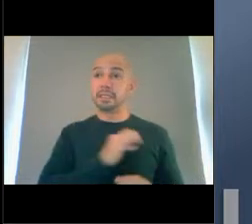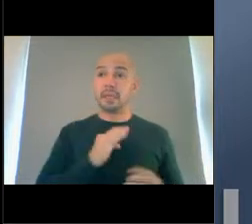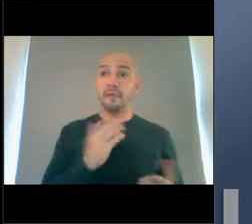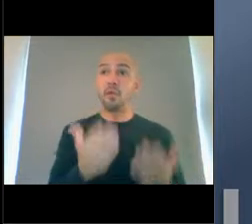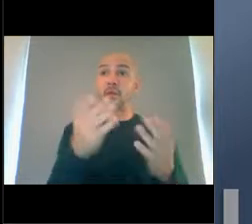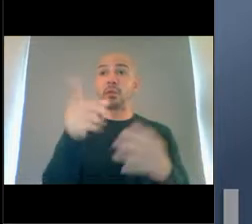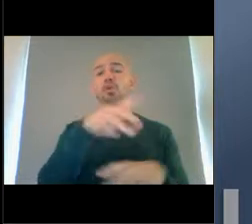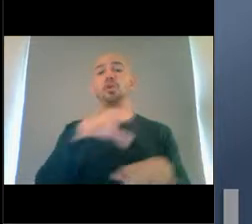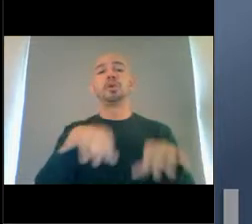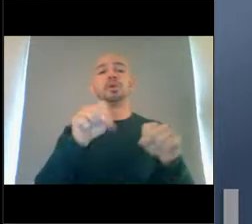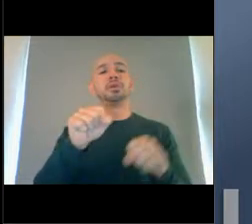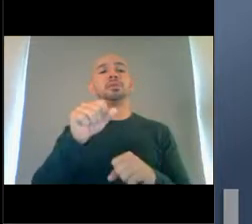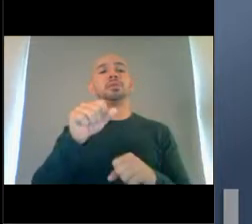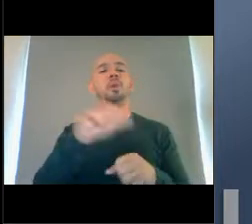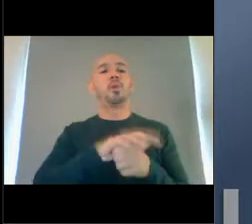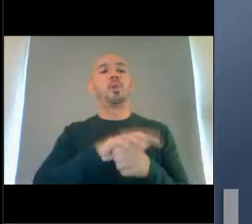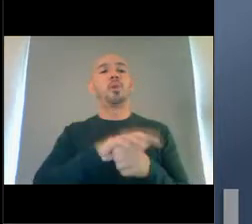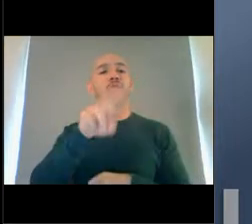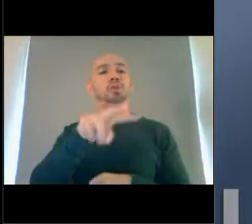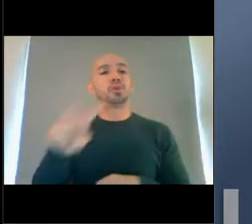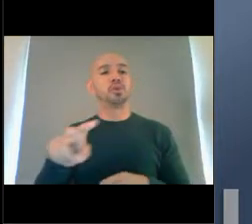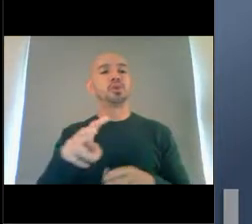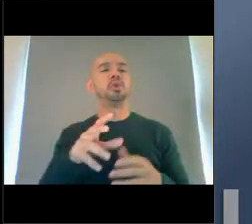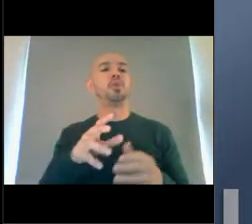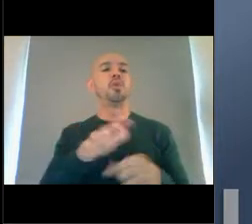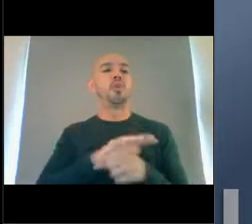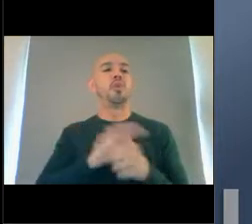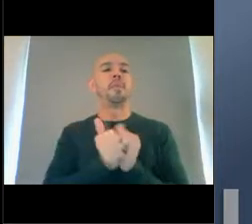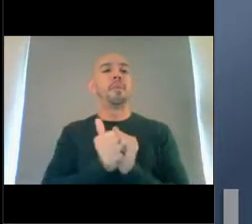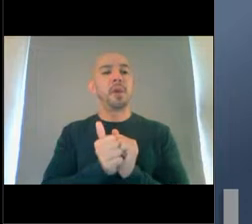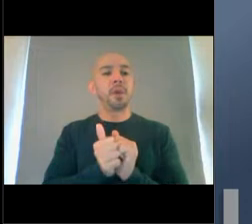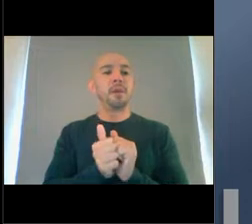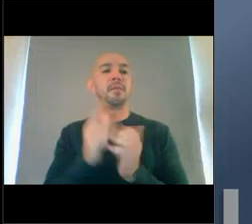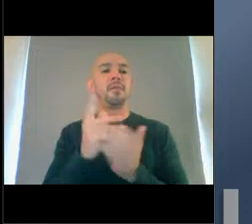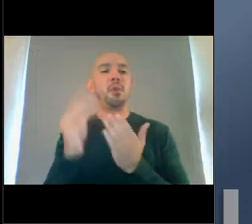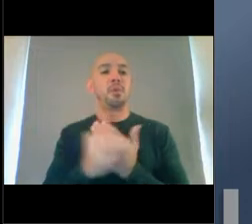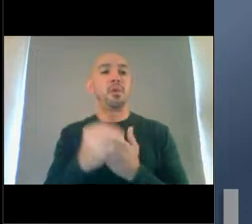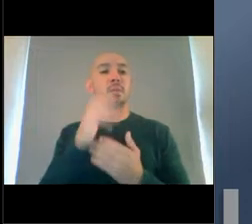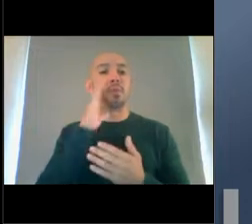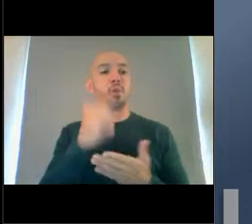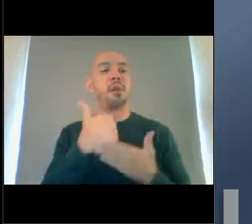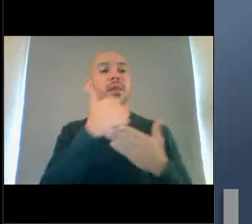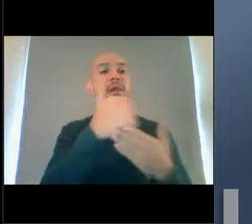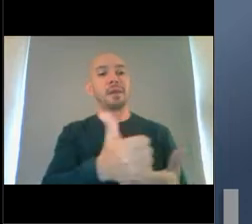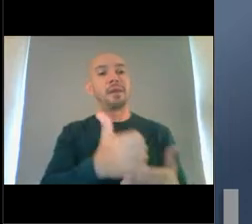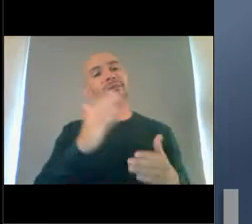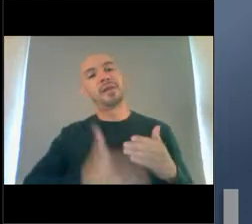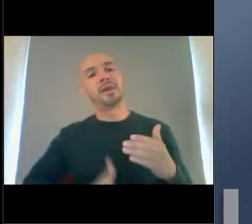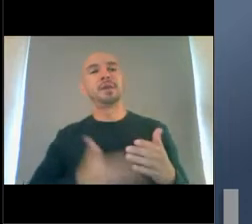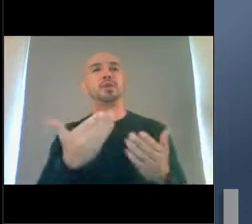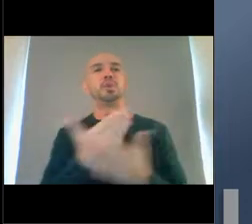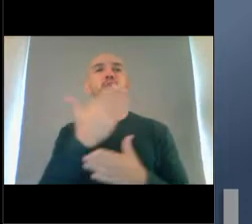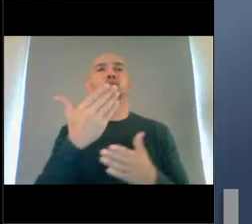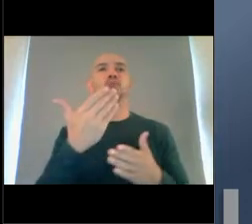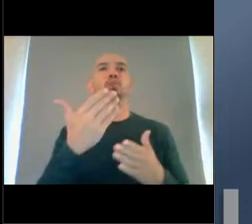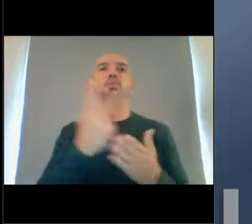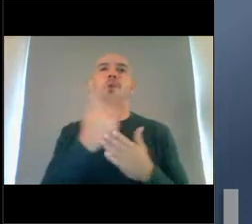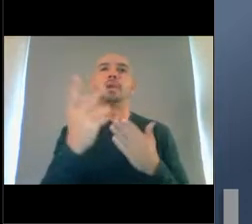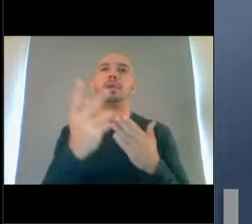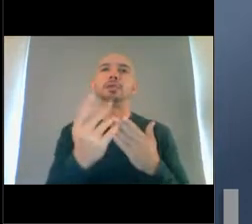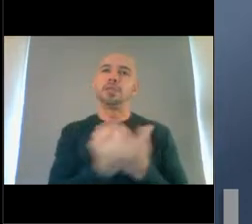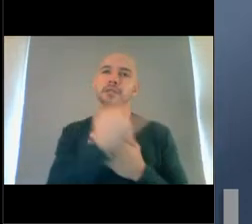2022 local partnership competitive program guidelines which will initiate the call for projects for the upcoming cycle thank you bridget do you have